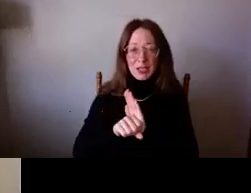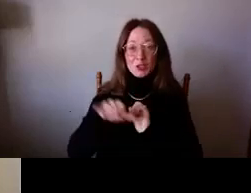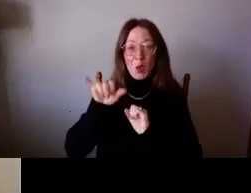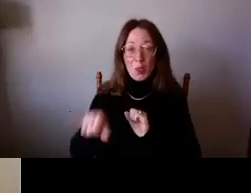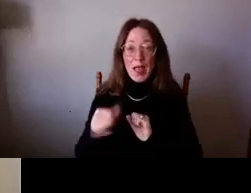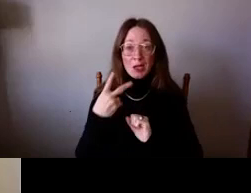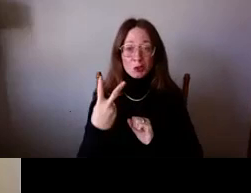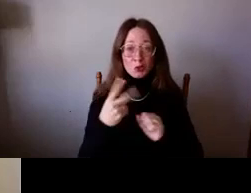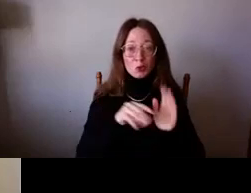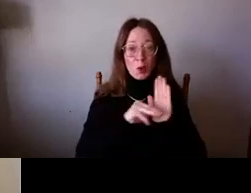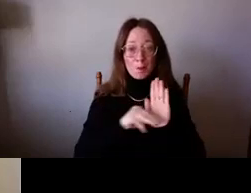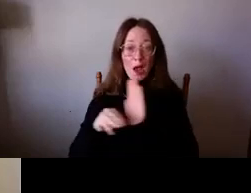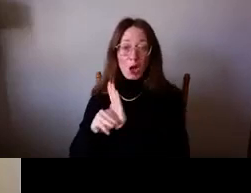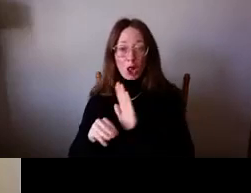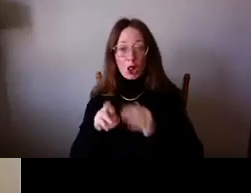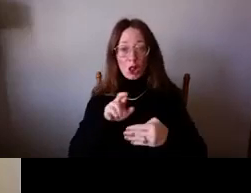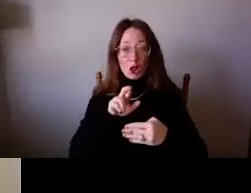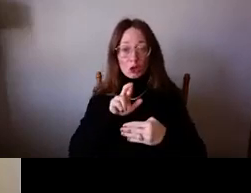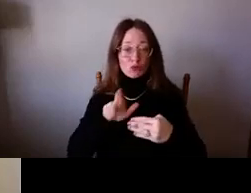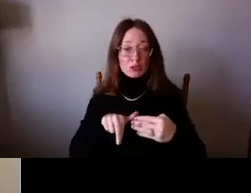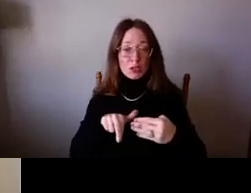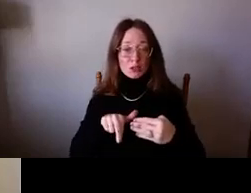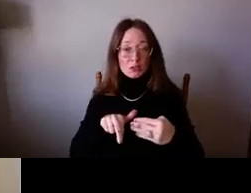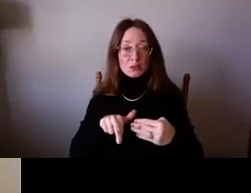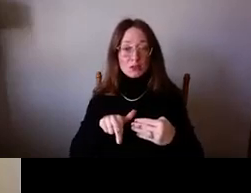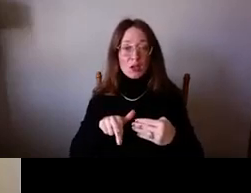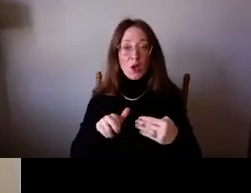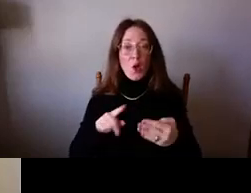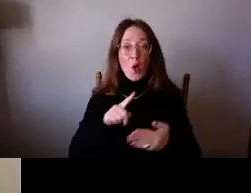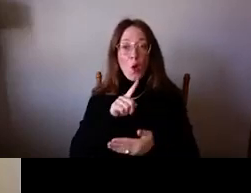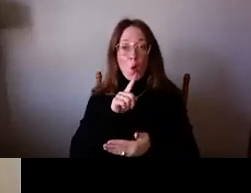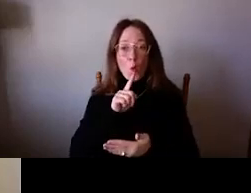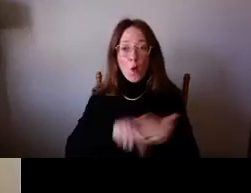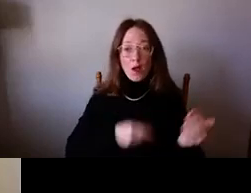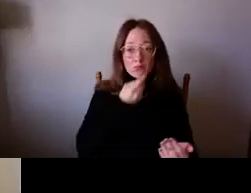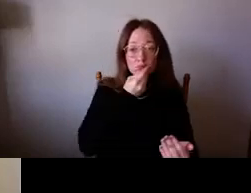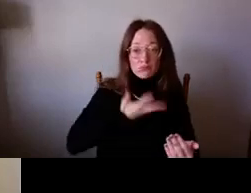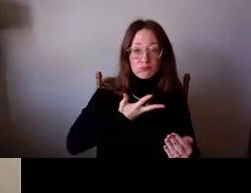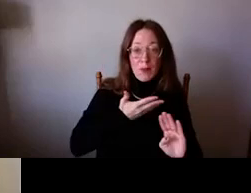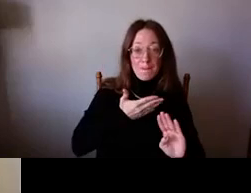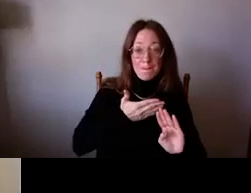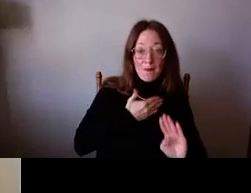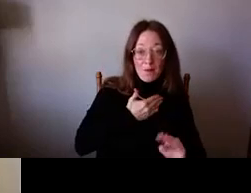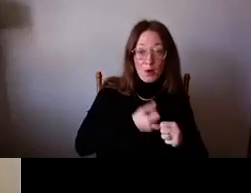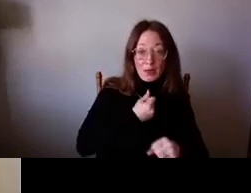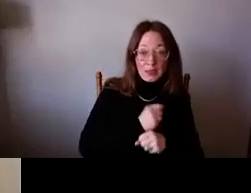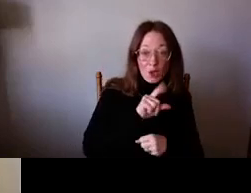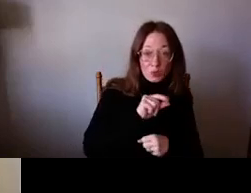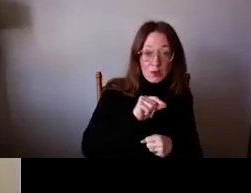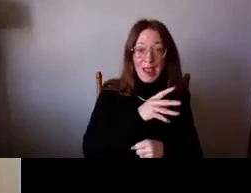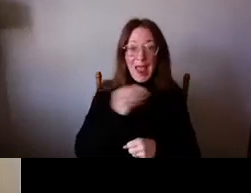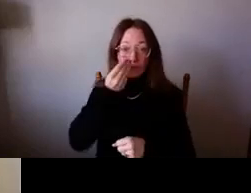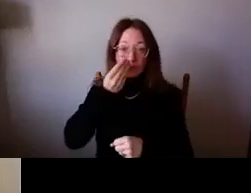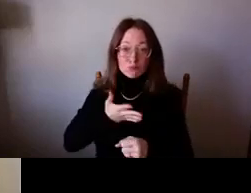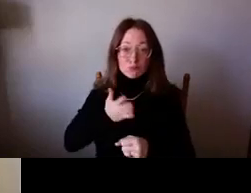model results, those that were provided before program year 20 and after program year 20, to derive